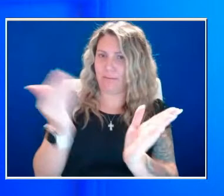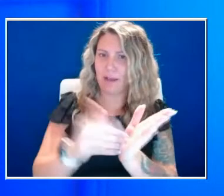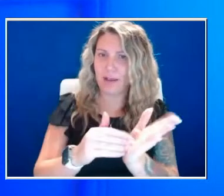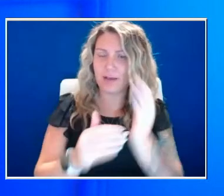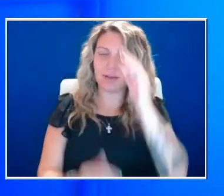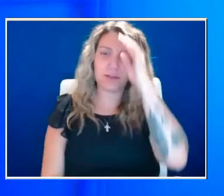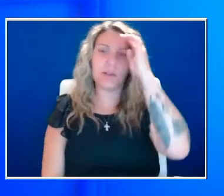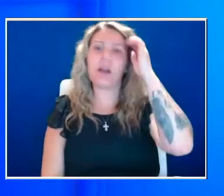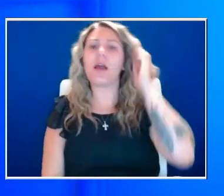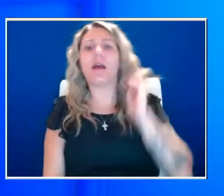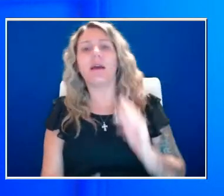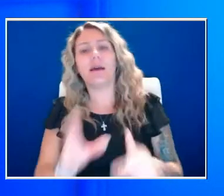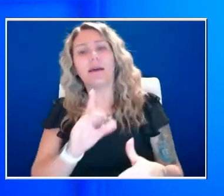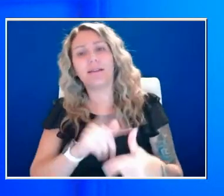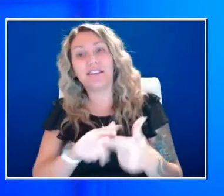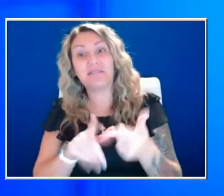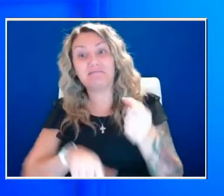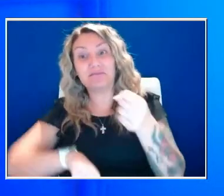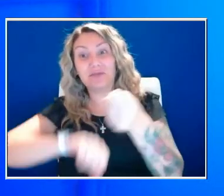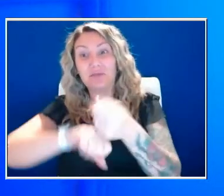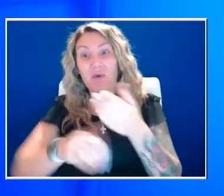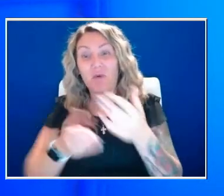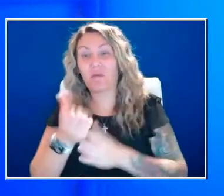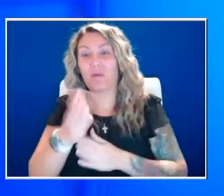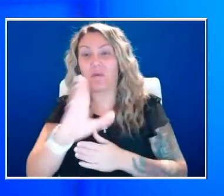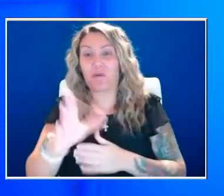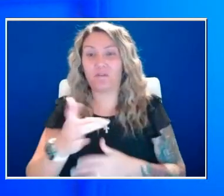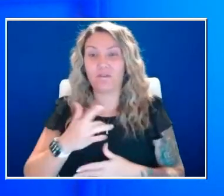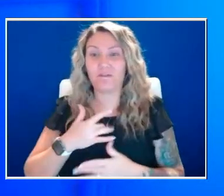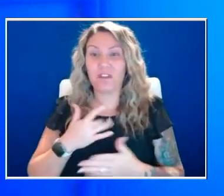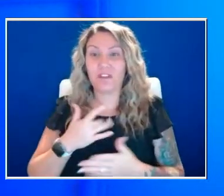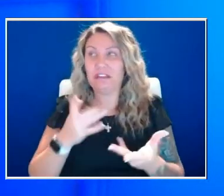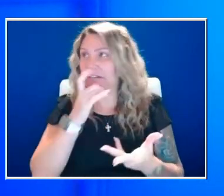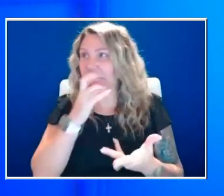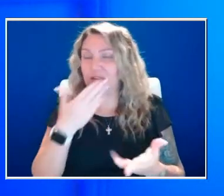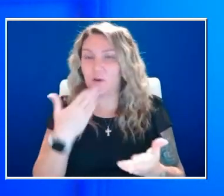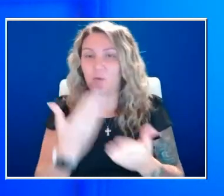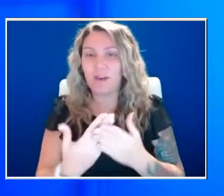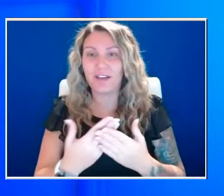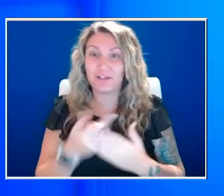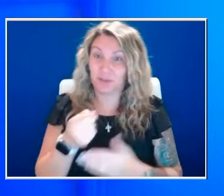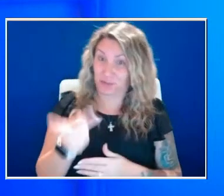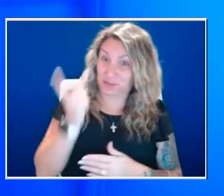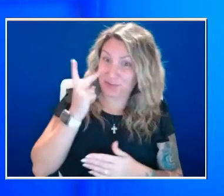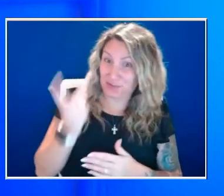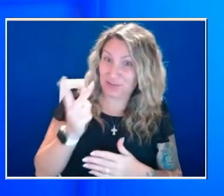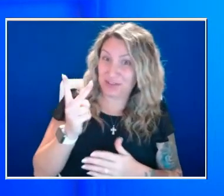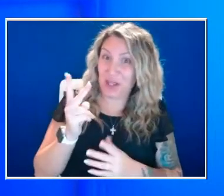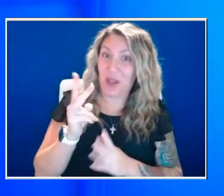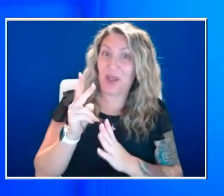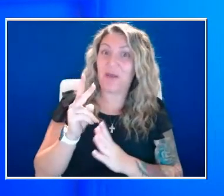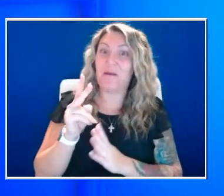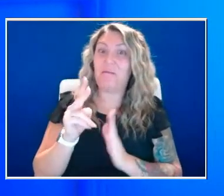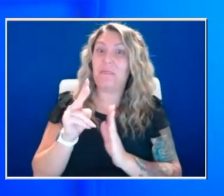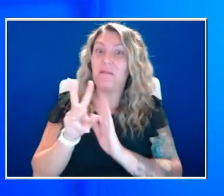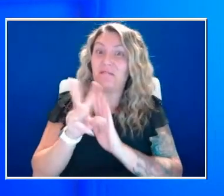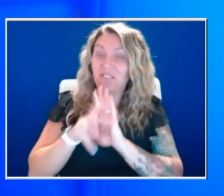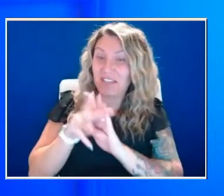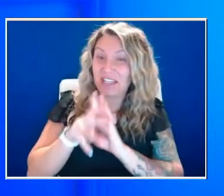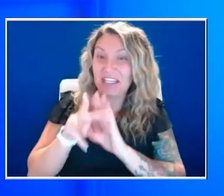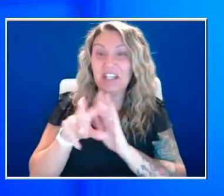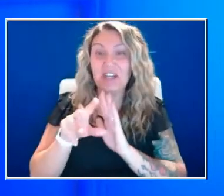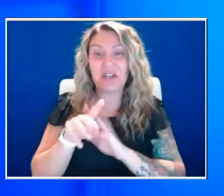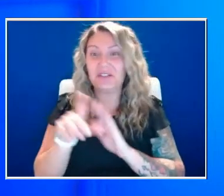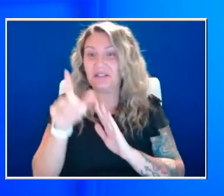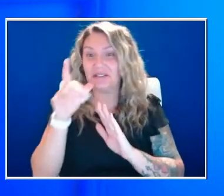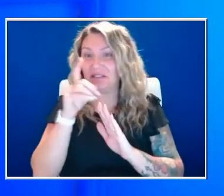her through her feeling so unwell. As you saw on the video that Amy did, you know, she doesn't have much memory of